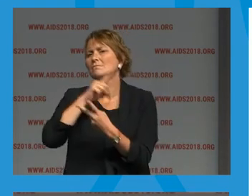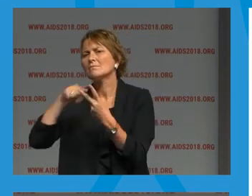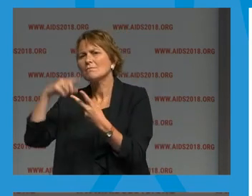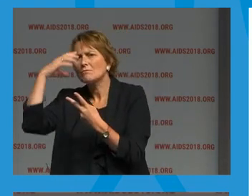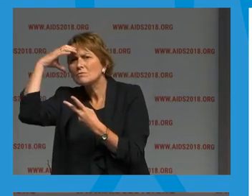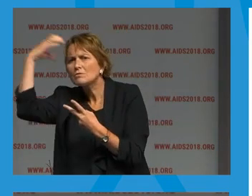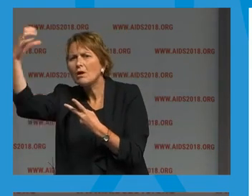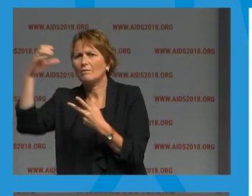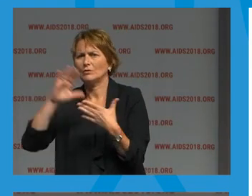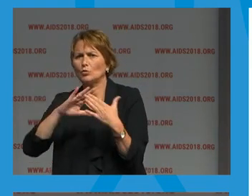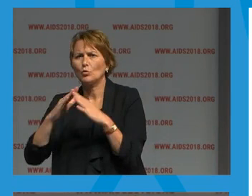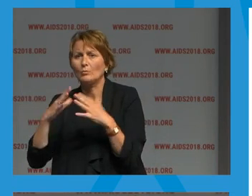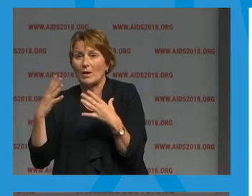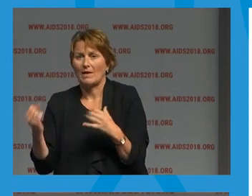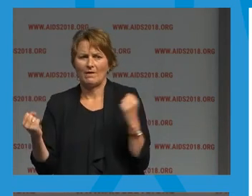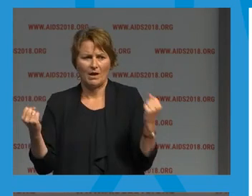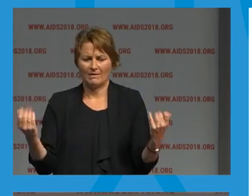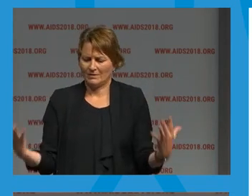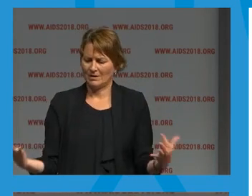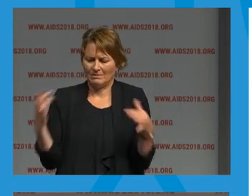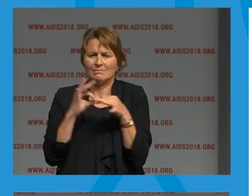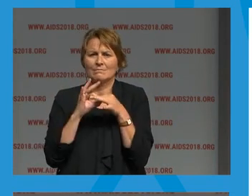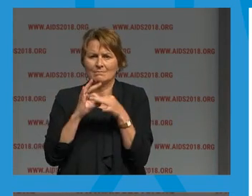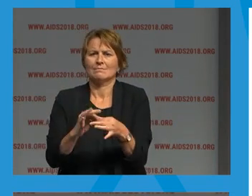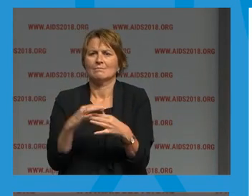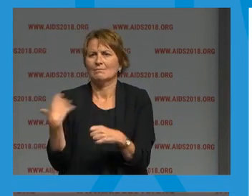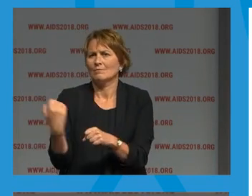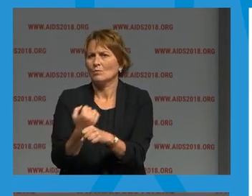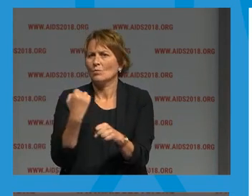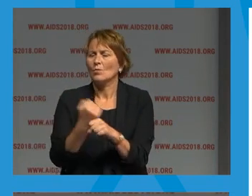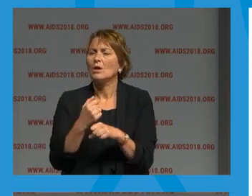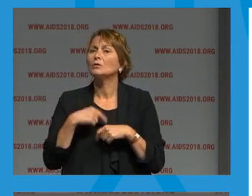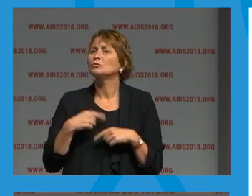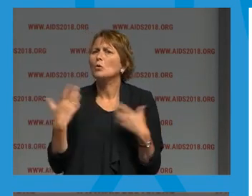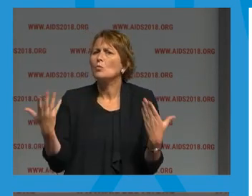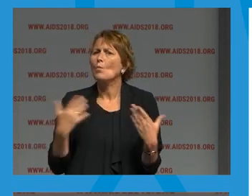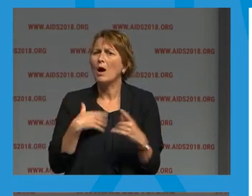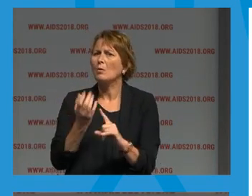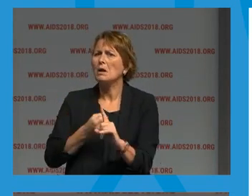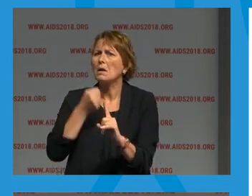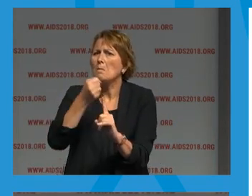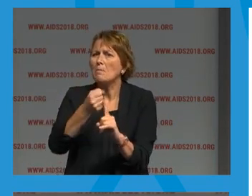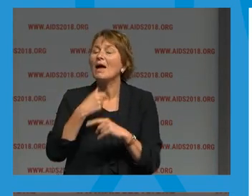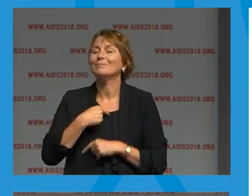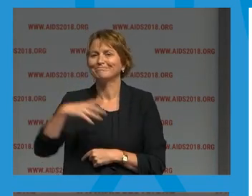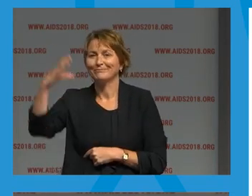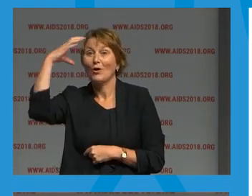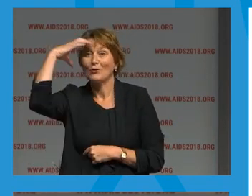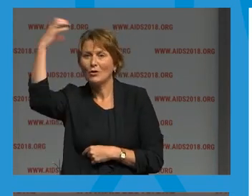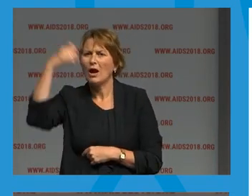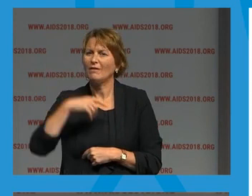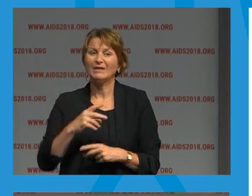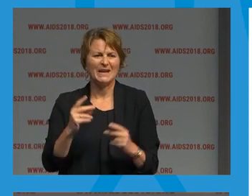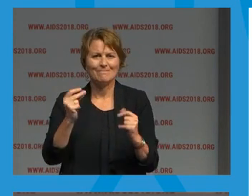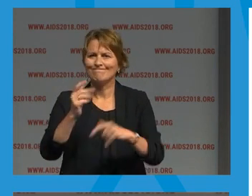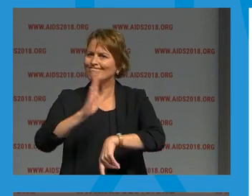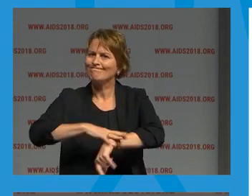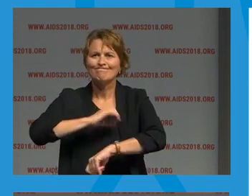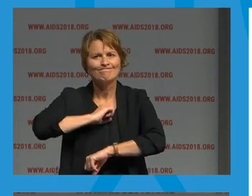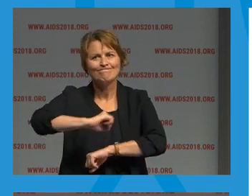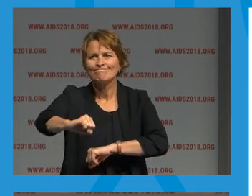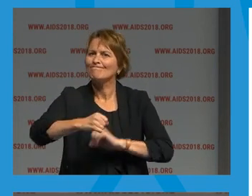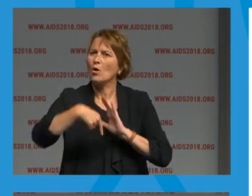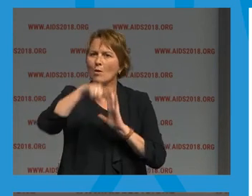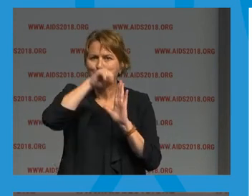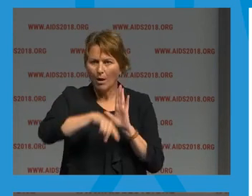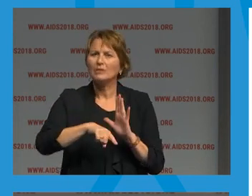communities. And we have demonstrated outcomes and impact because governments worked with rapid policy adoption and